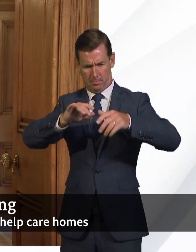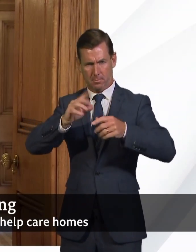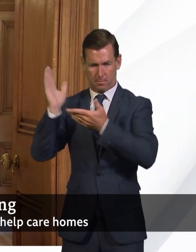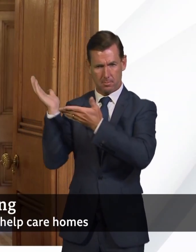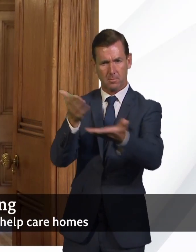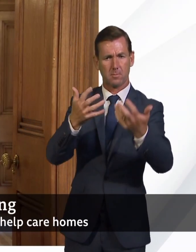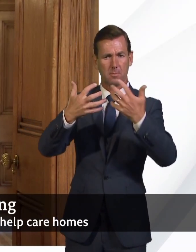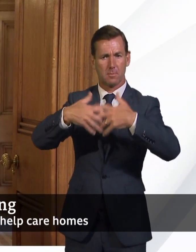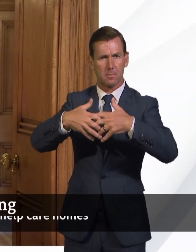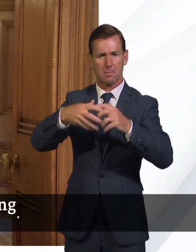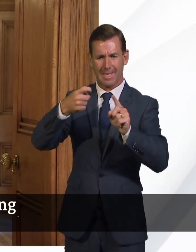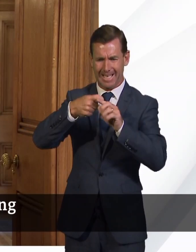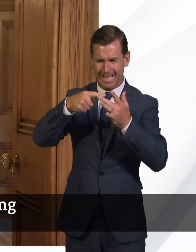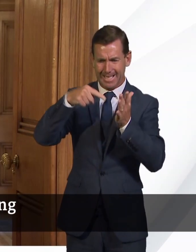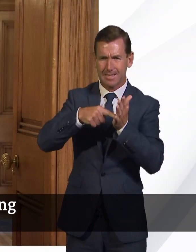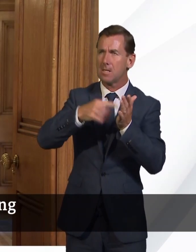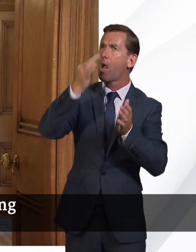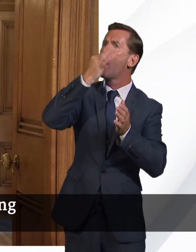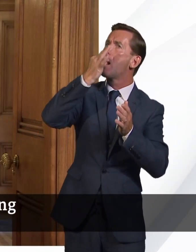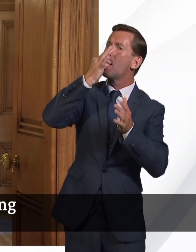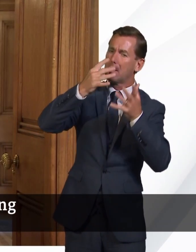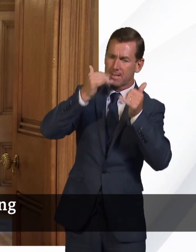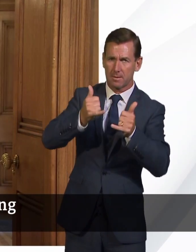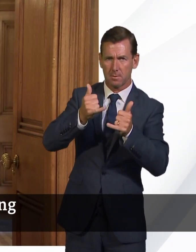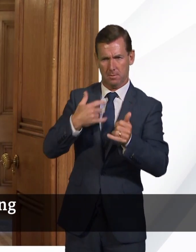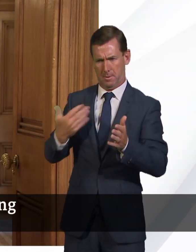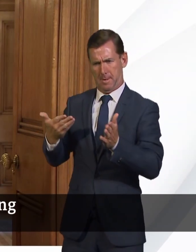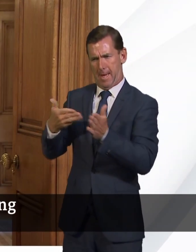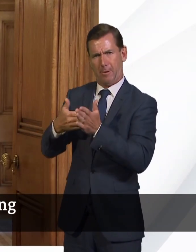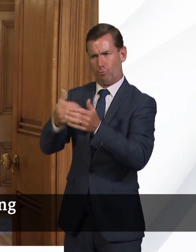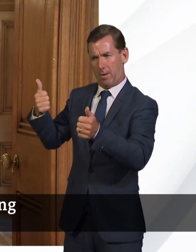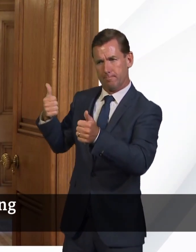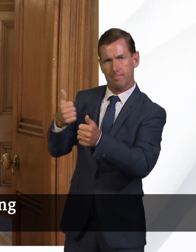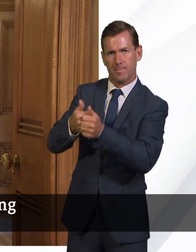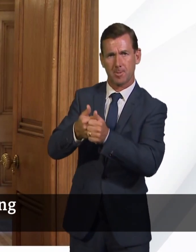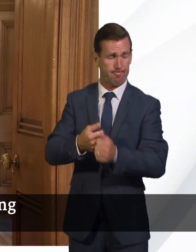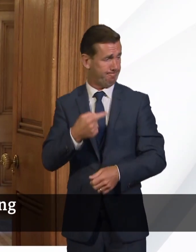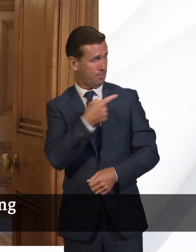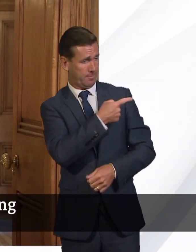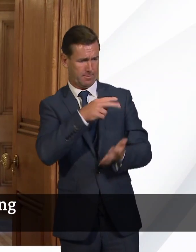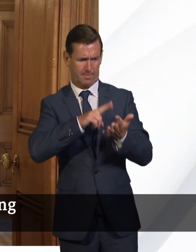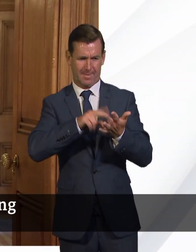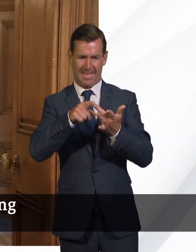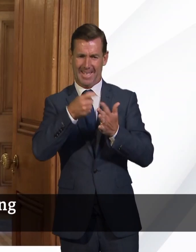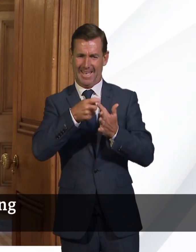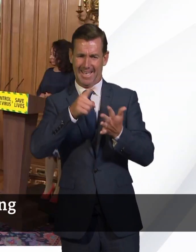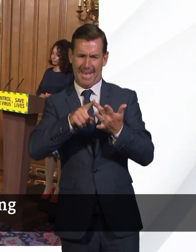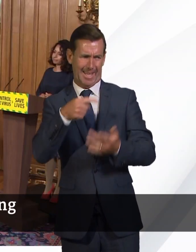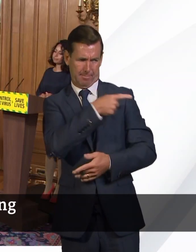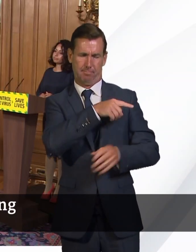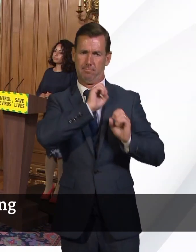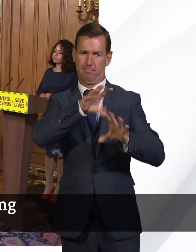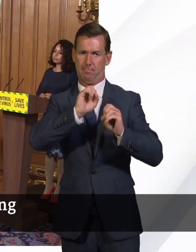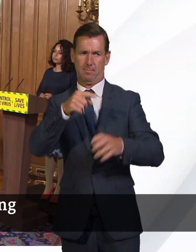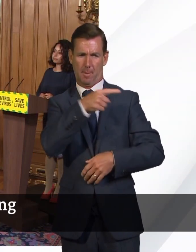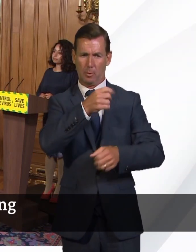NHS support available to colleagues in social care. And this is what Nikki is here to talk about today. Throughout, the NHS